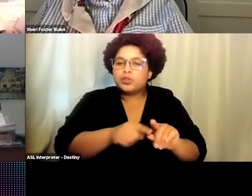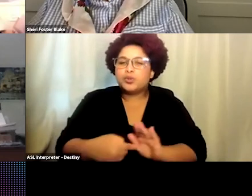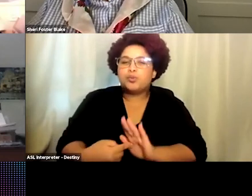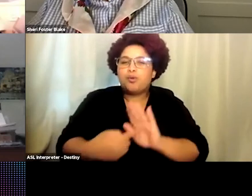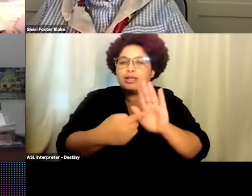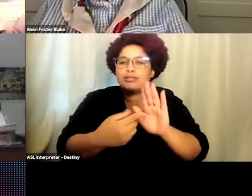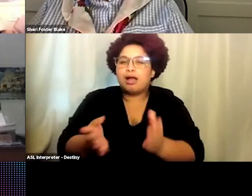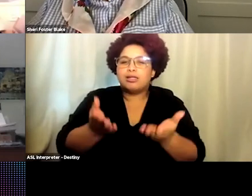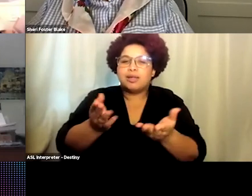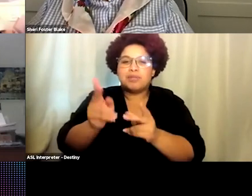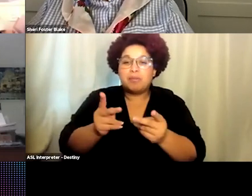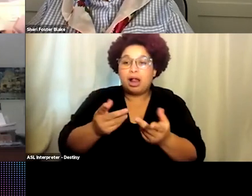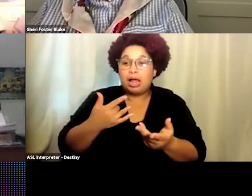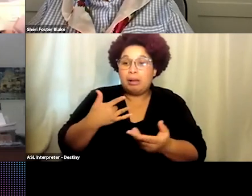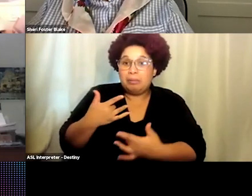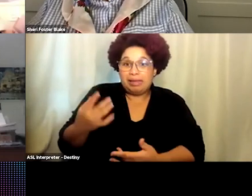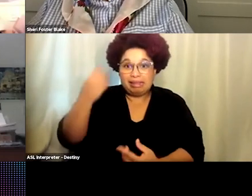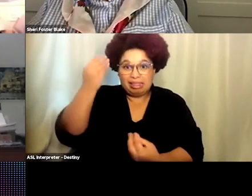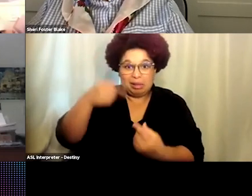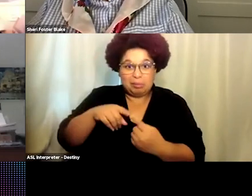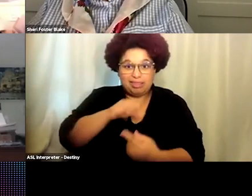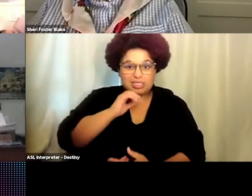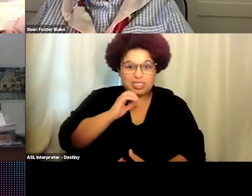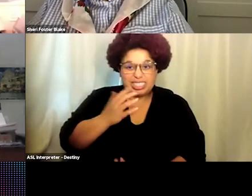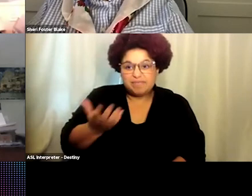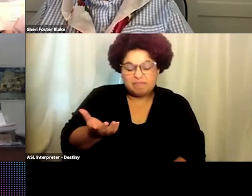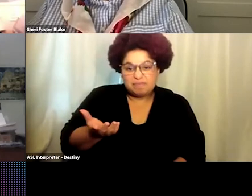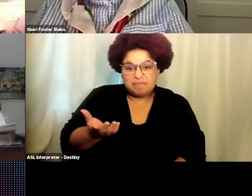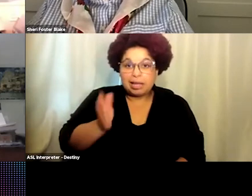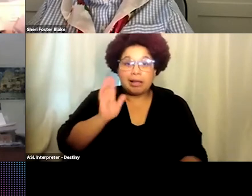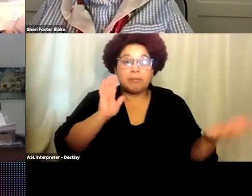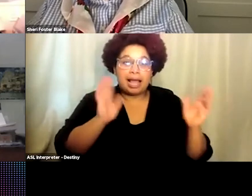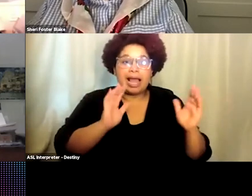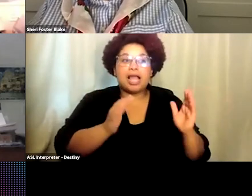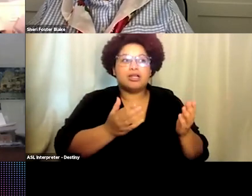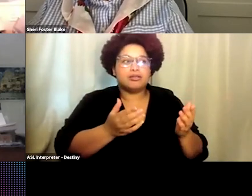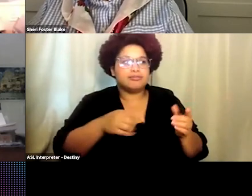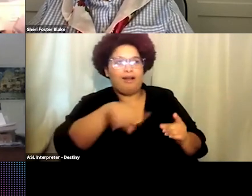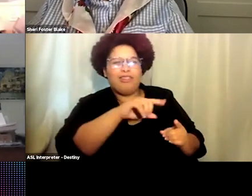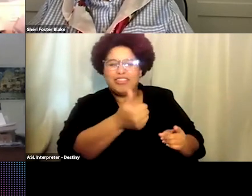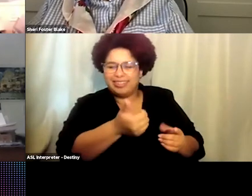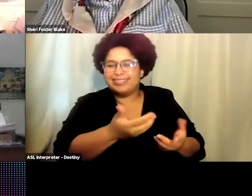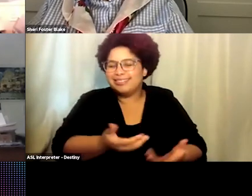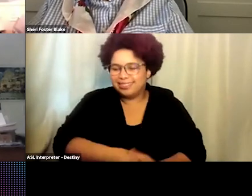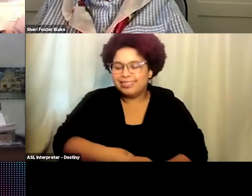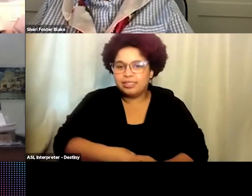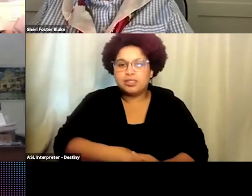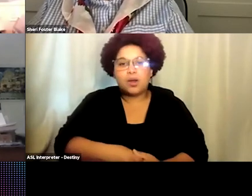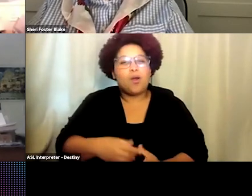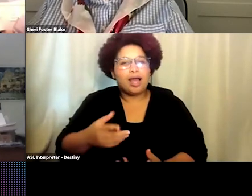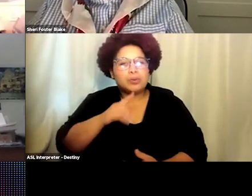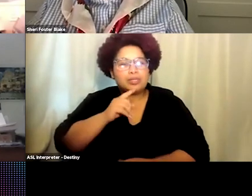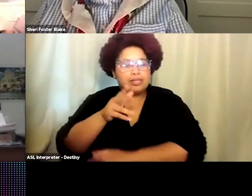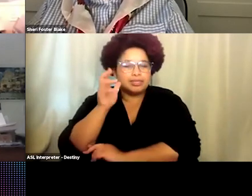area that people don't necessarily think about that way in the way that they should. And I really heard that. And I think all the people listening